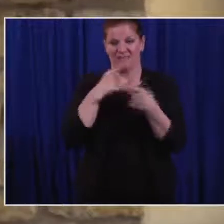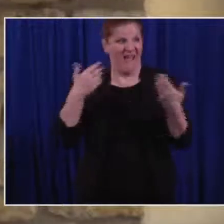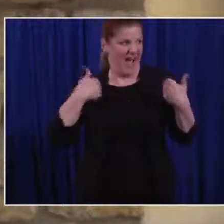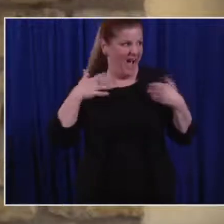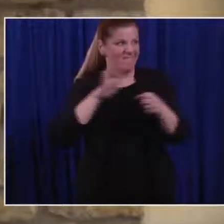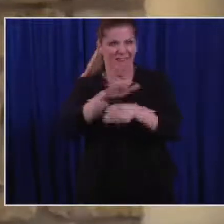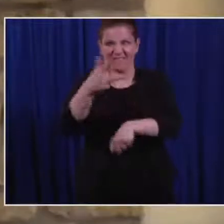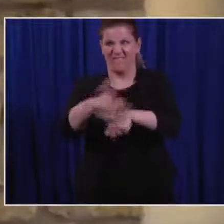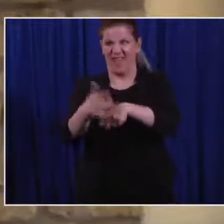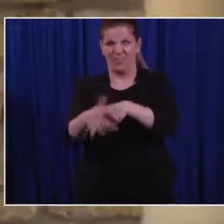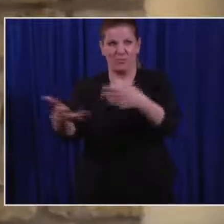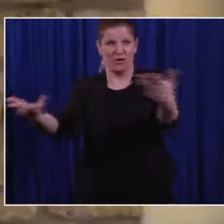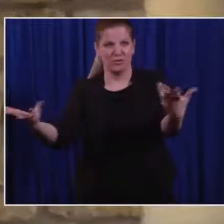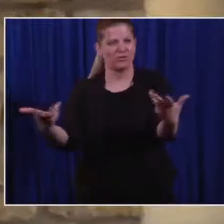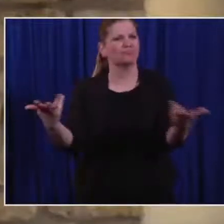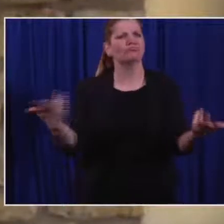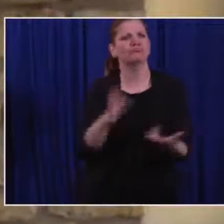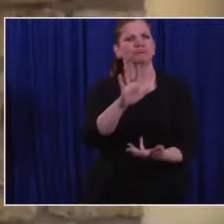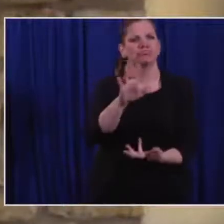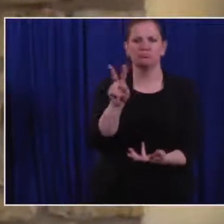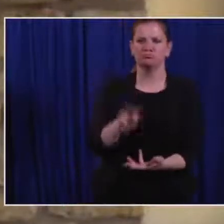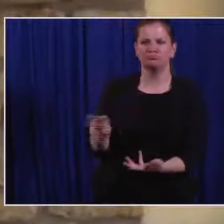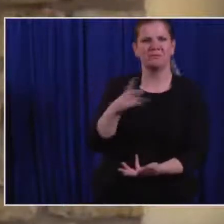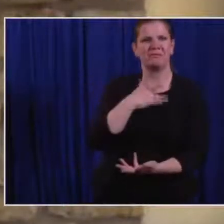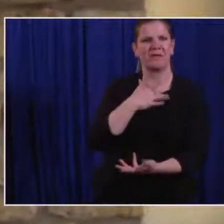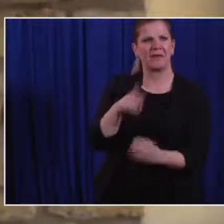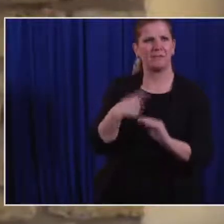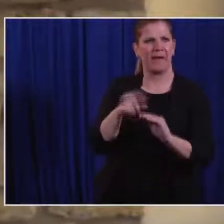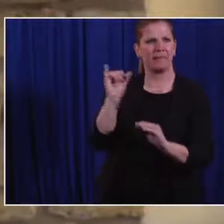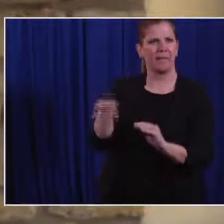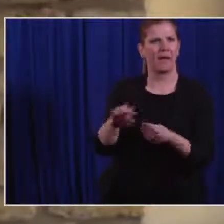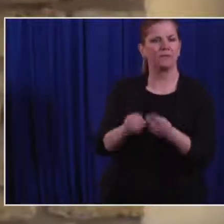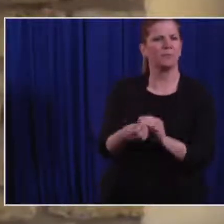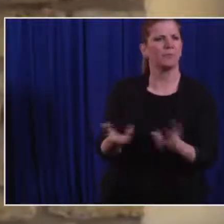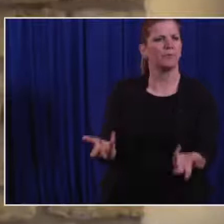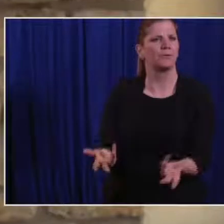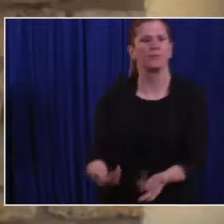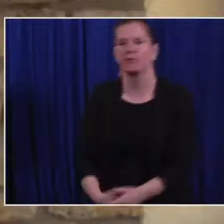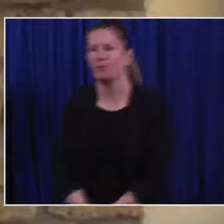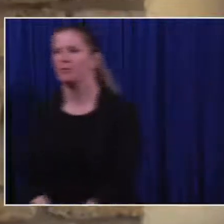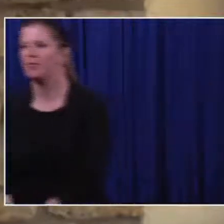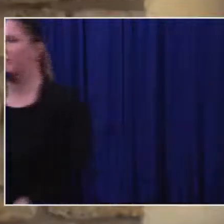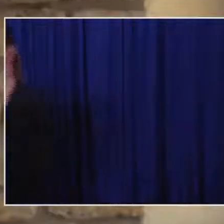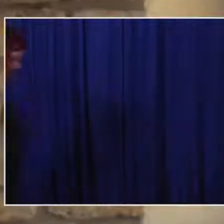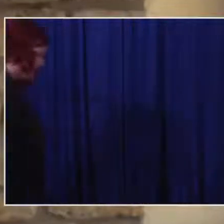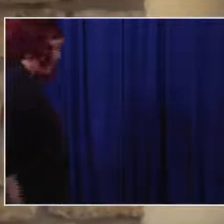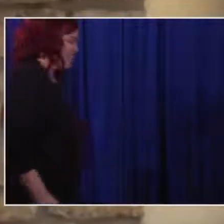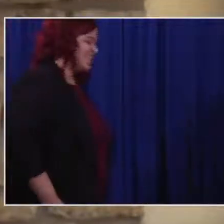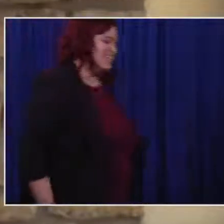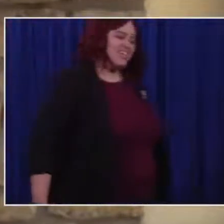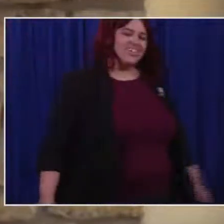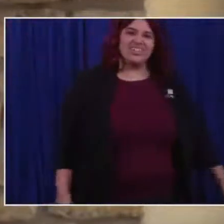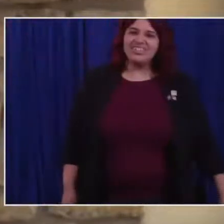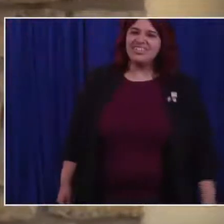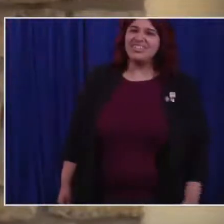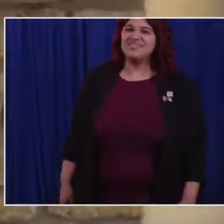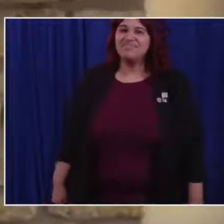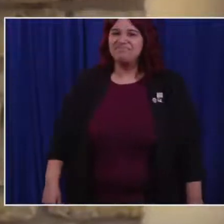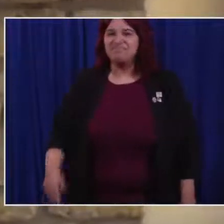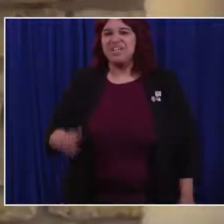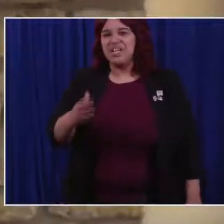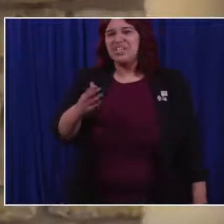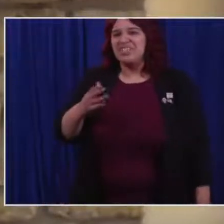that's a very good question. I look at this. I see it usually about